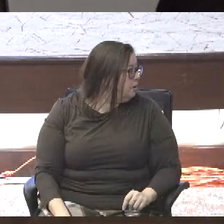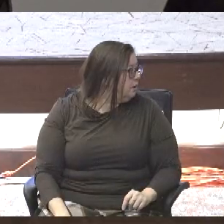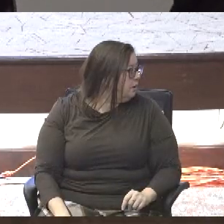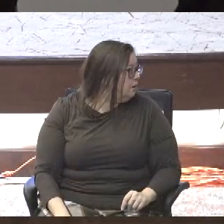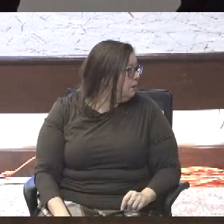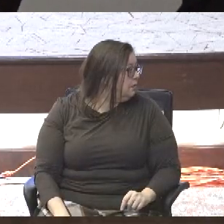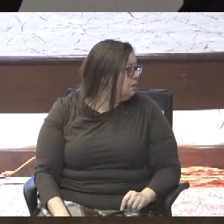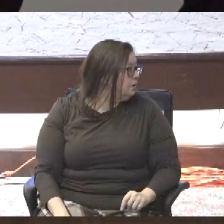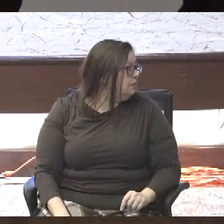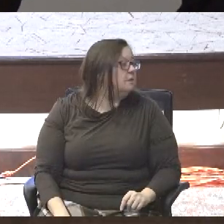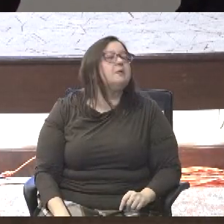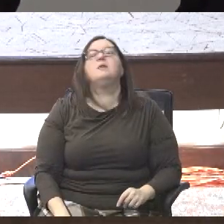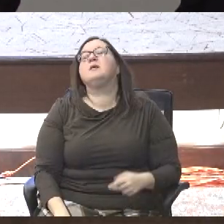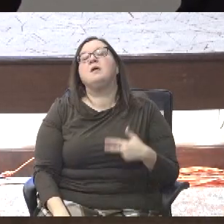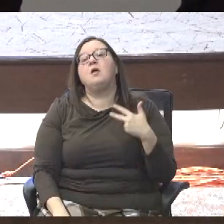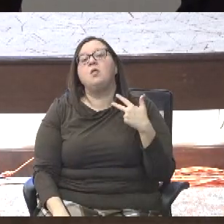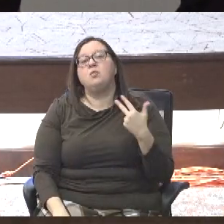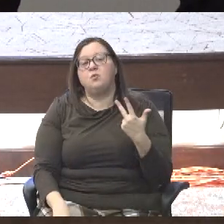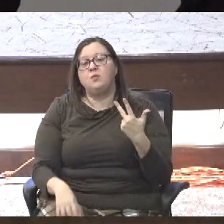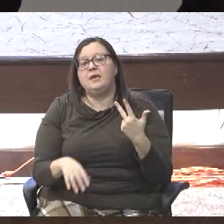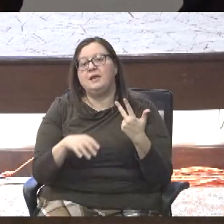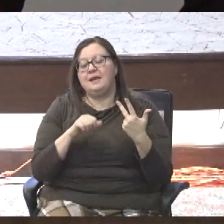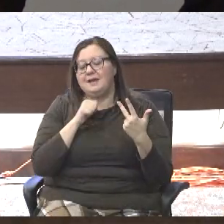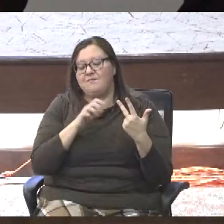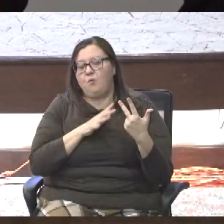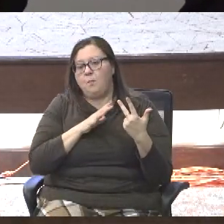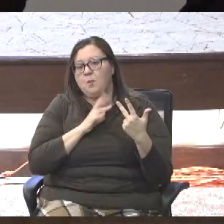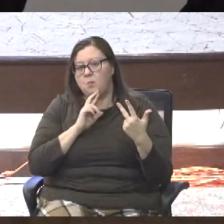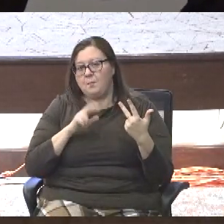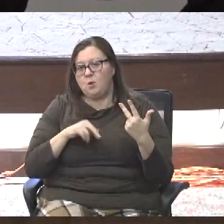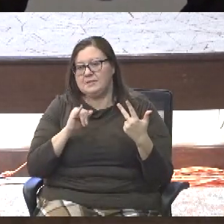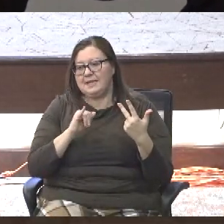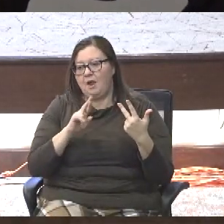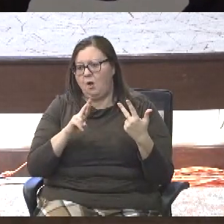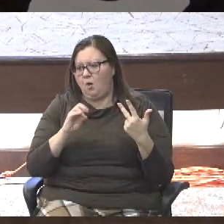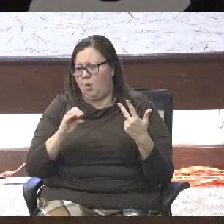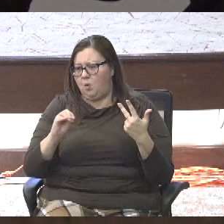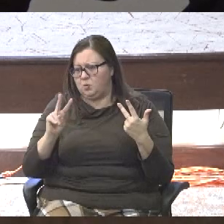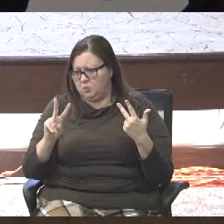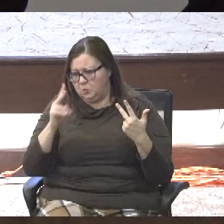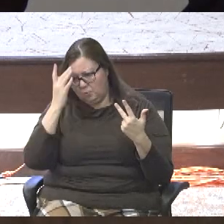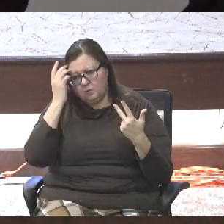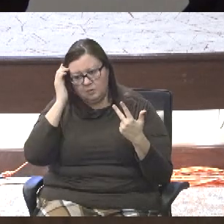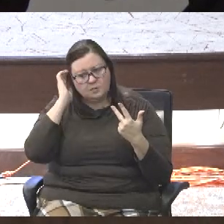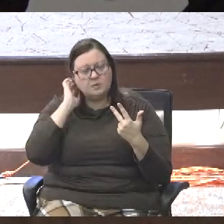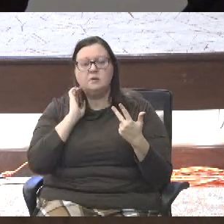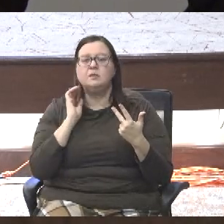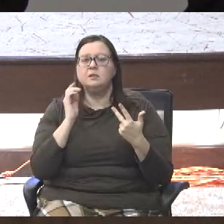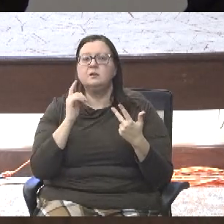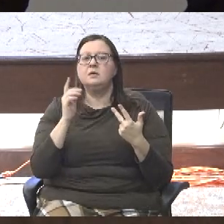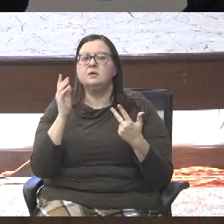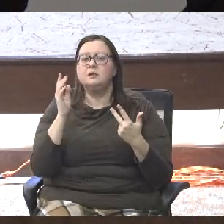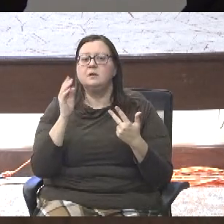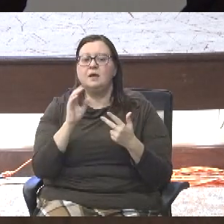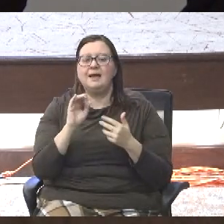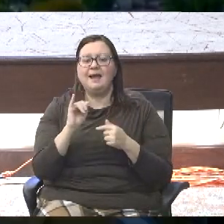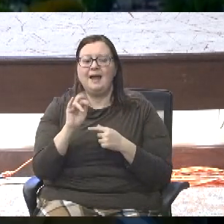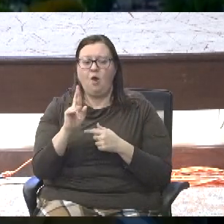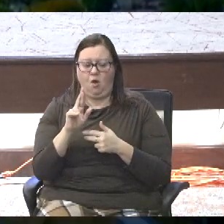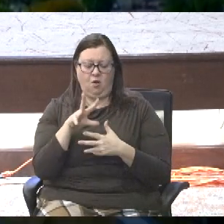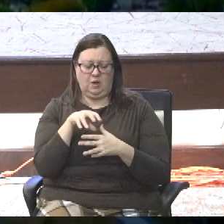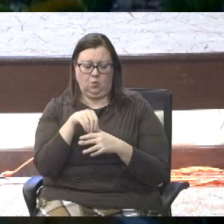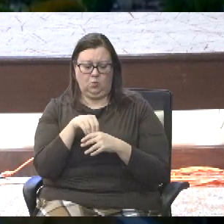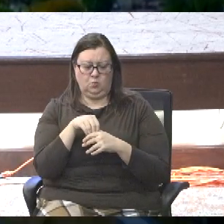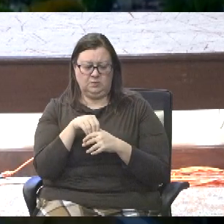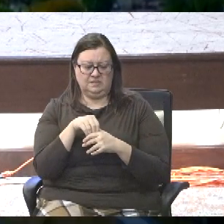Informal reports on your agenda today. IR 002 is the one that was referenced a moment ago by our speaker. The IR